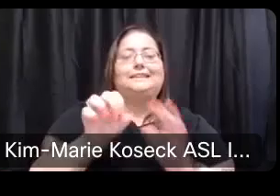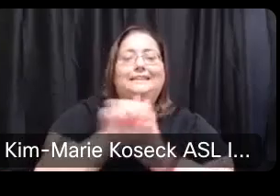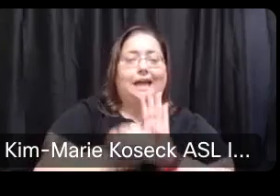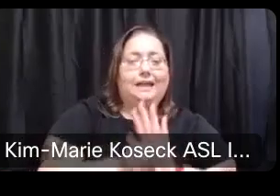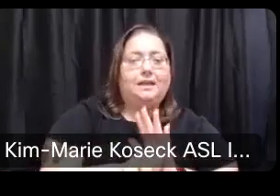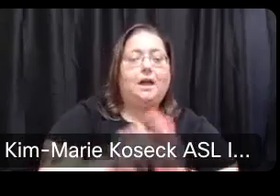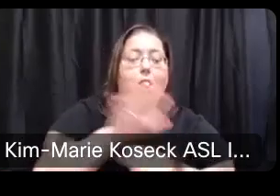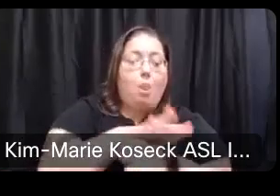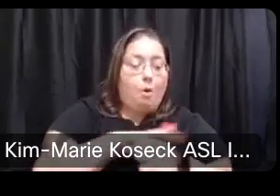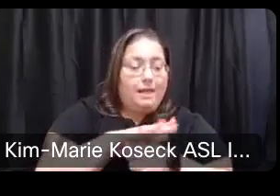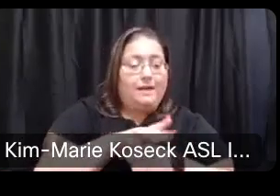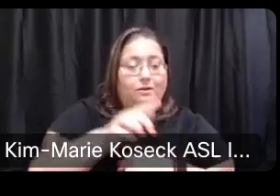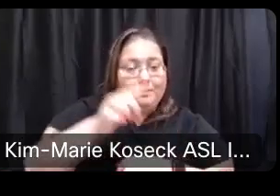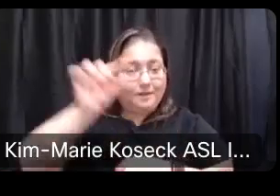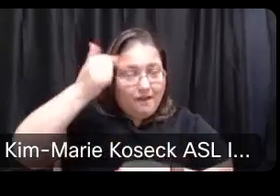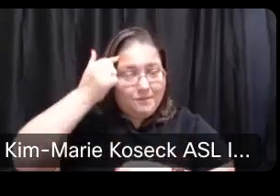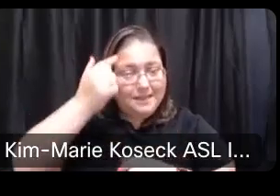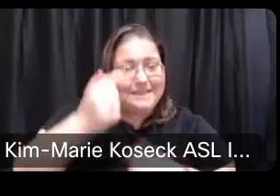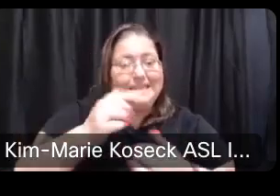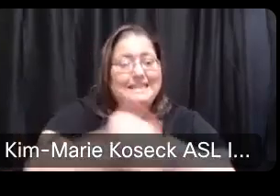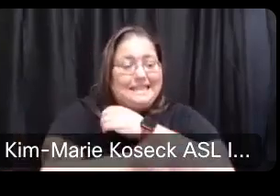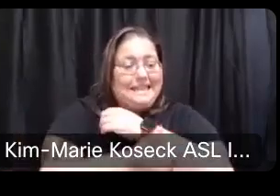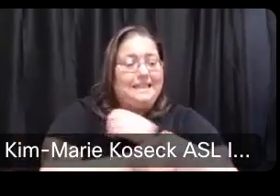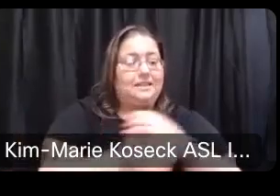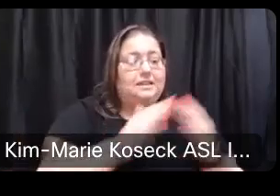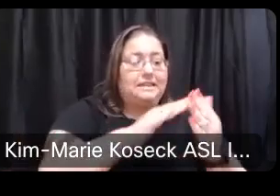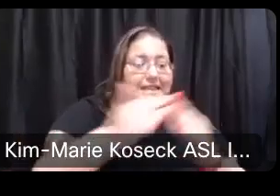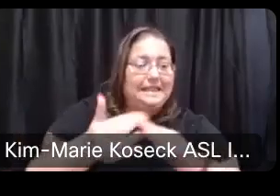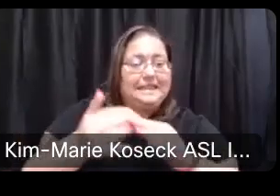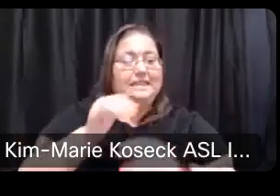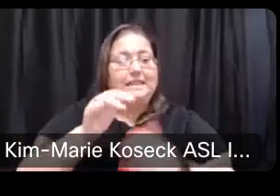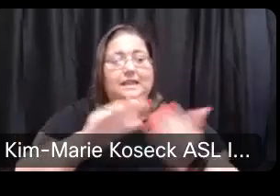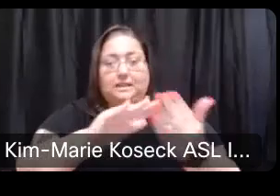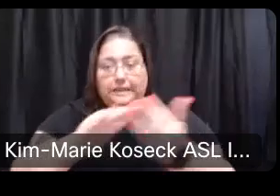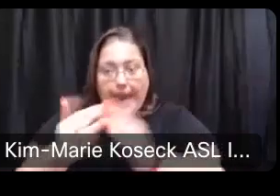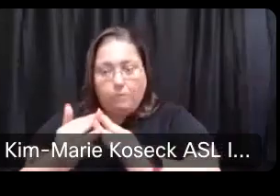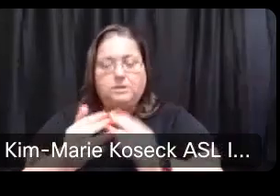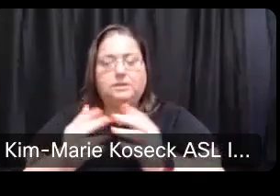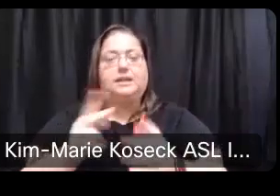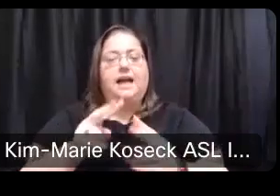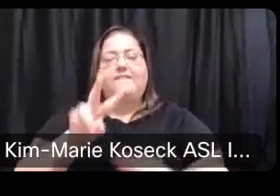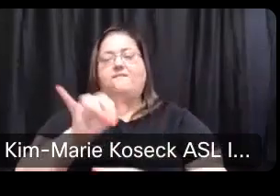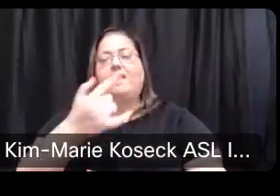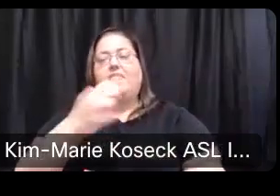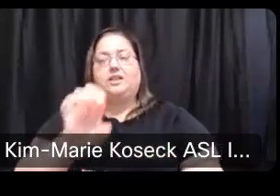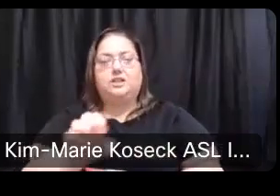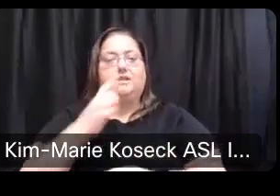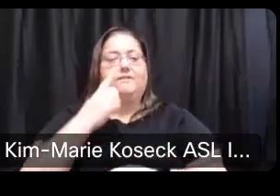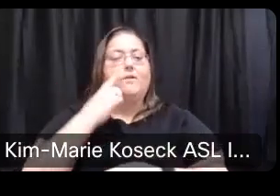local governments like cities, towns, and villages have sole power over local land use and